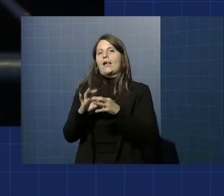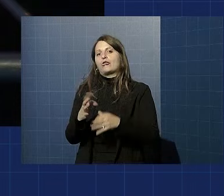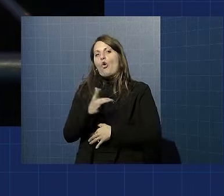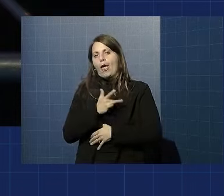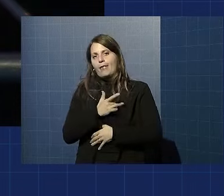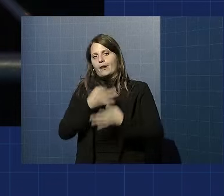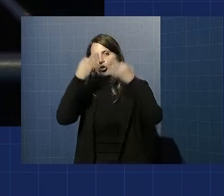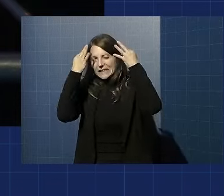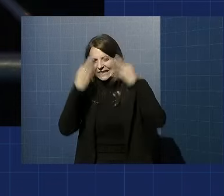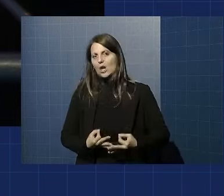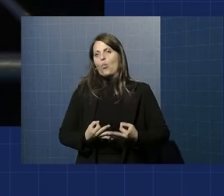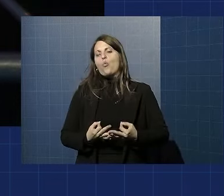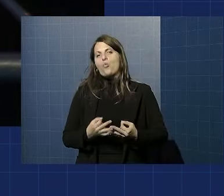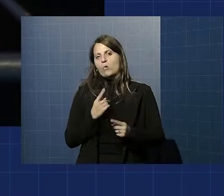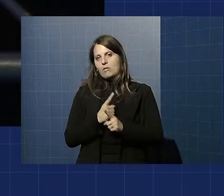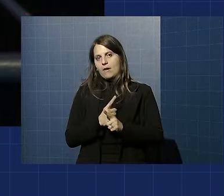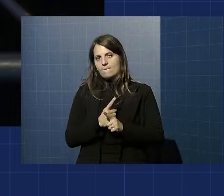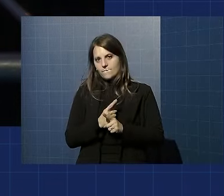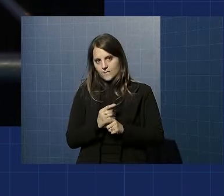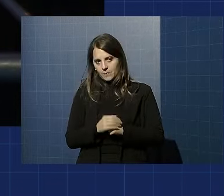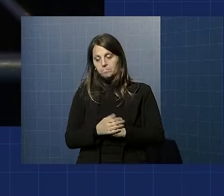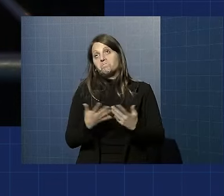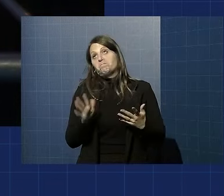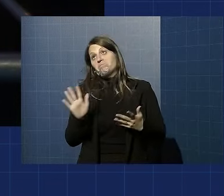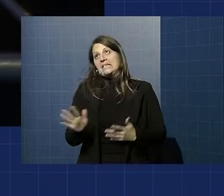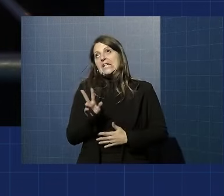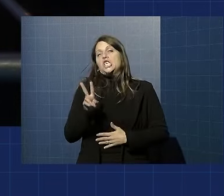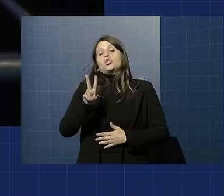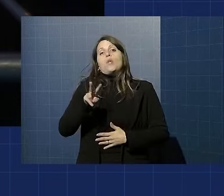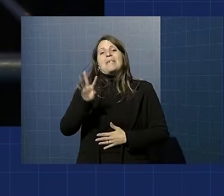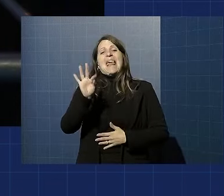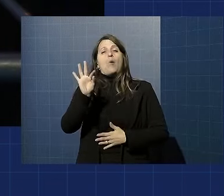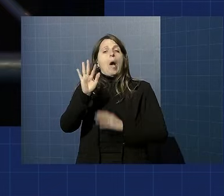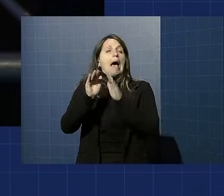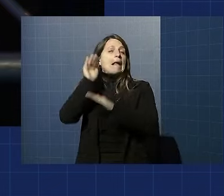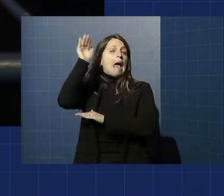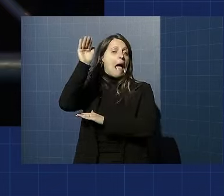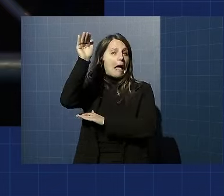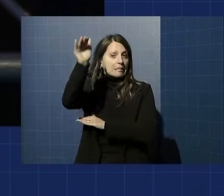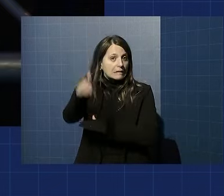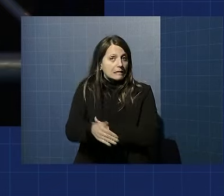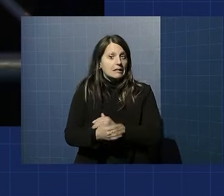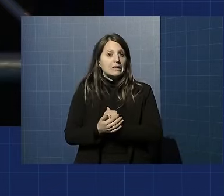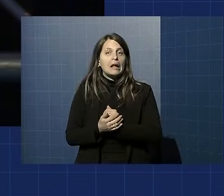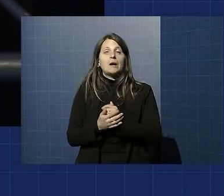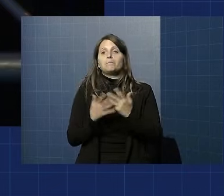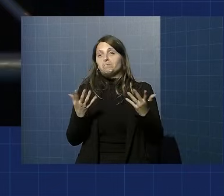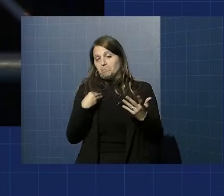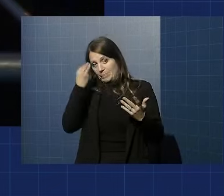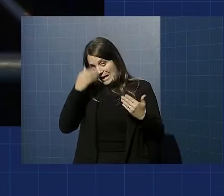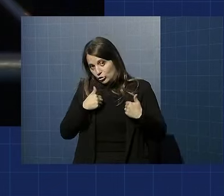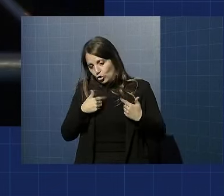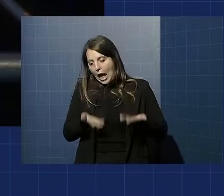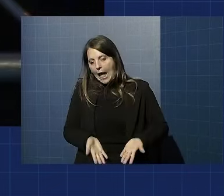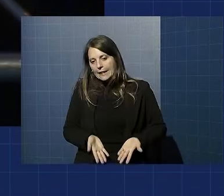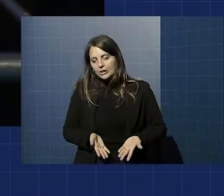as Angelique van Ombergen here, not as ESA, I think is too soon. There's too many things that we still need to prepare, things that we don't